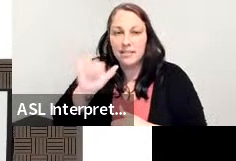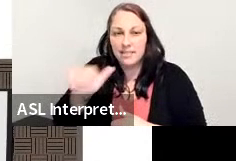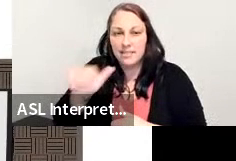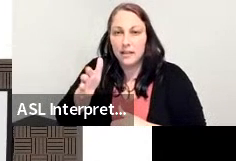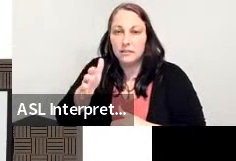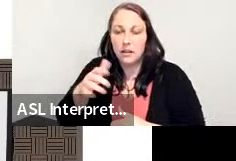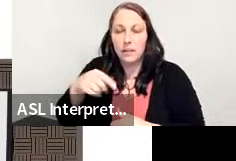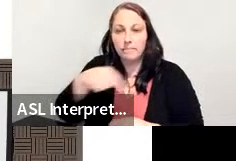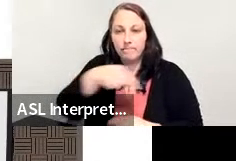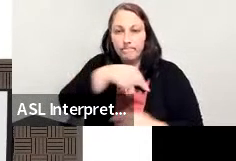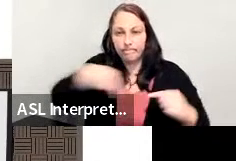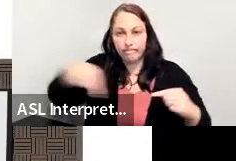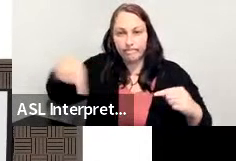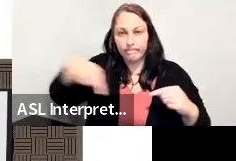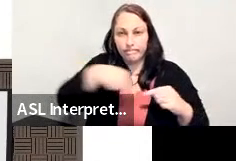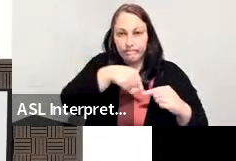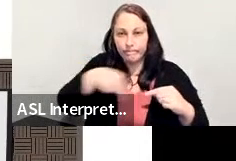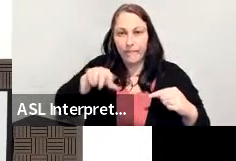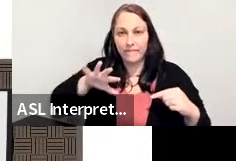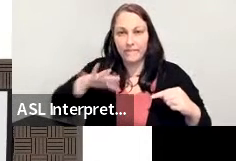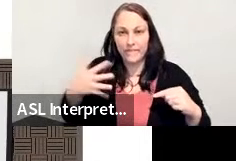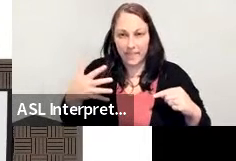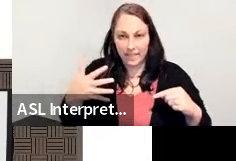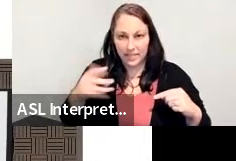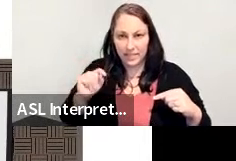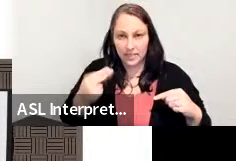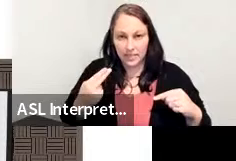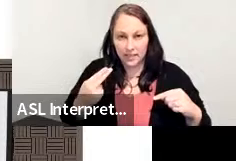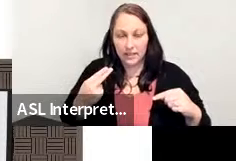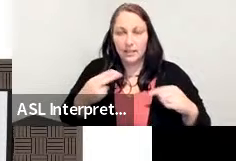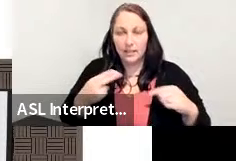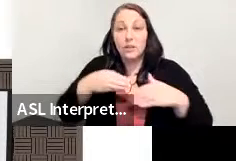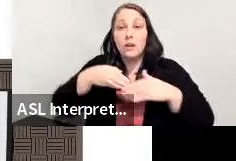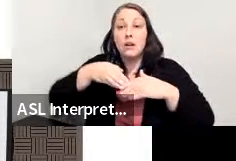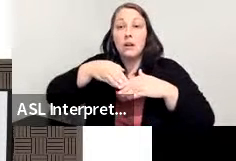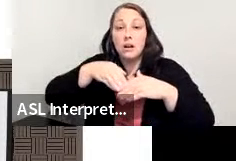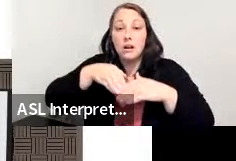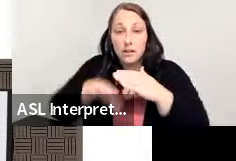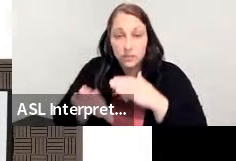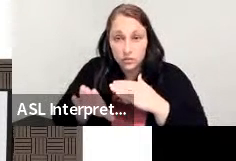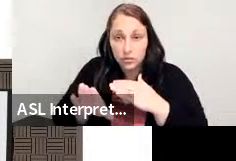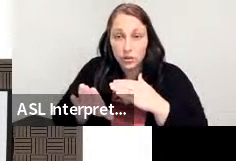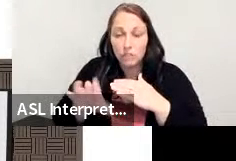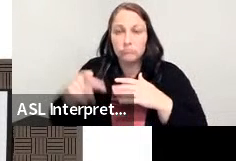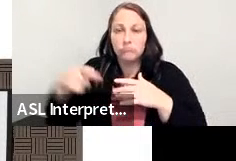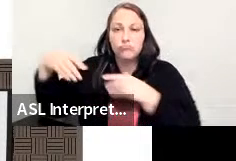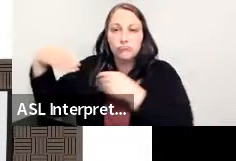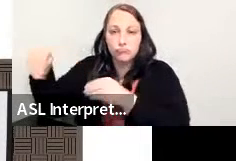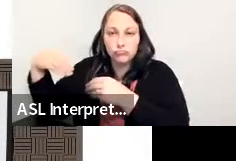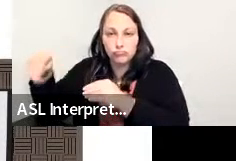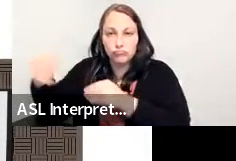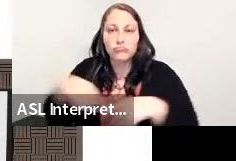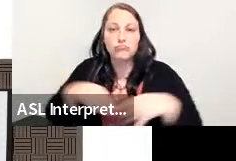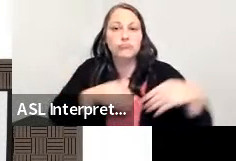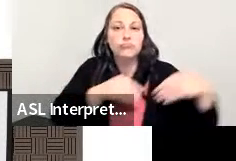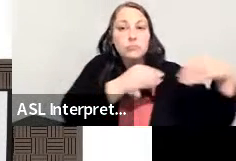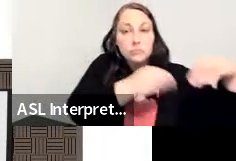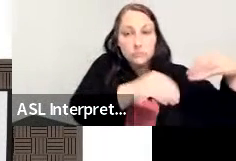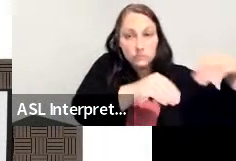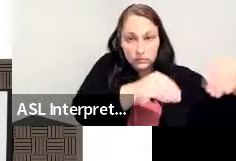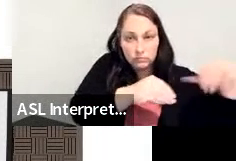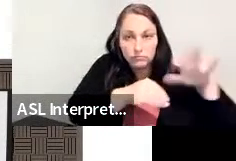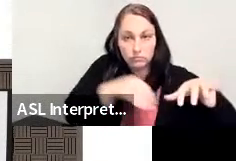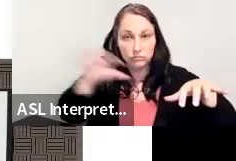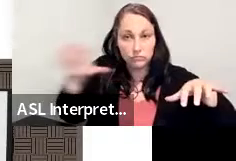the building to retail to the north and retail to the south. The retail wraps into the court, and there are also